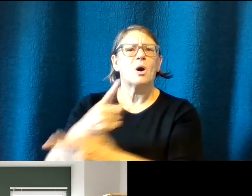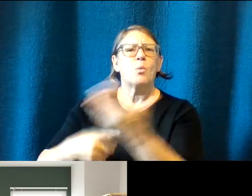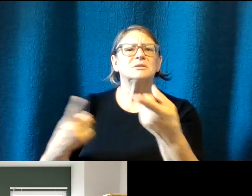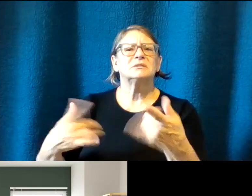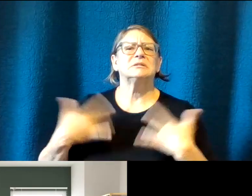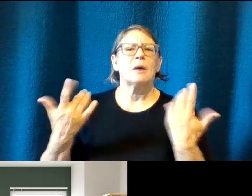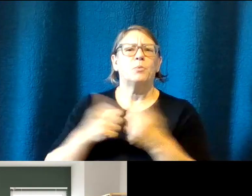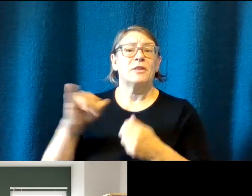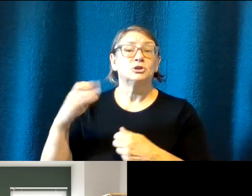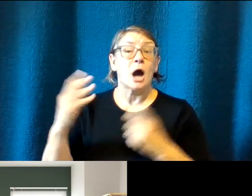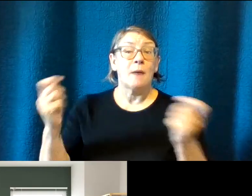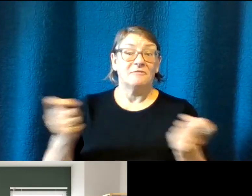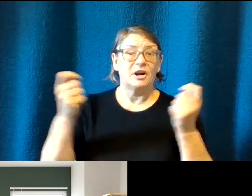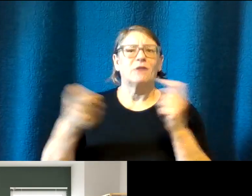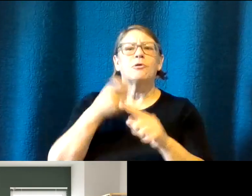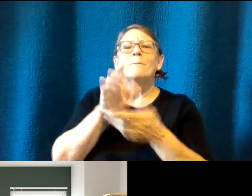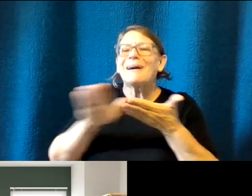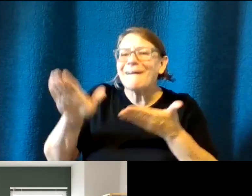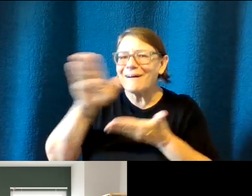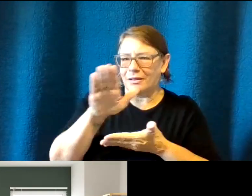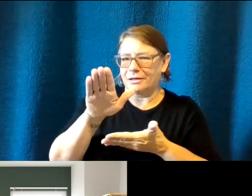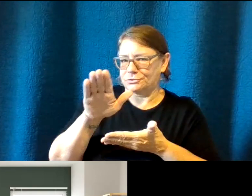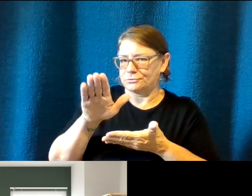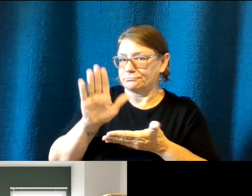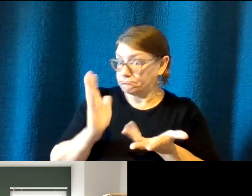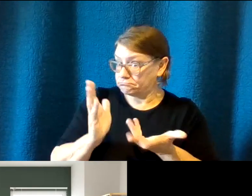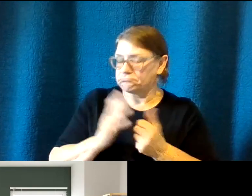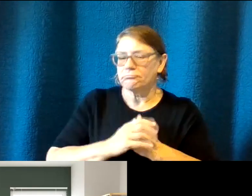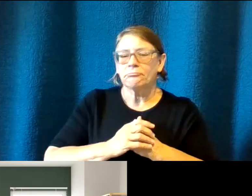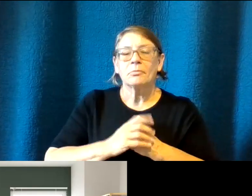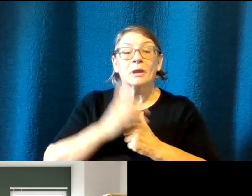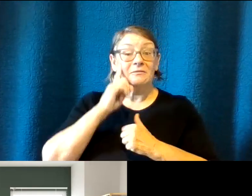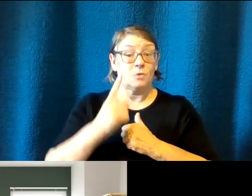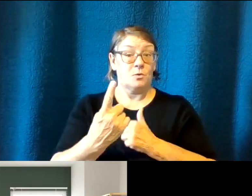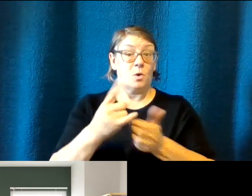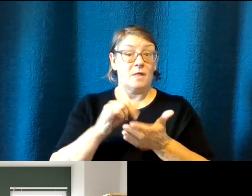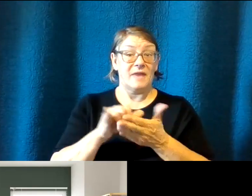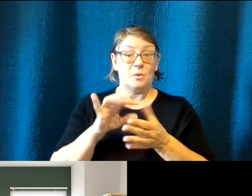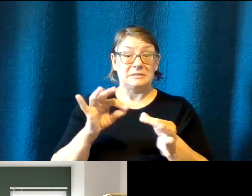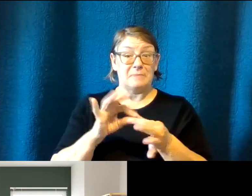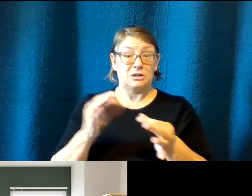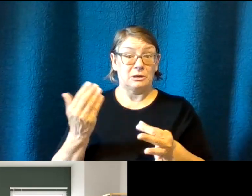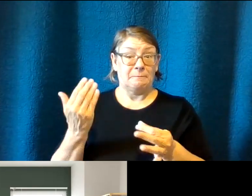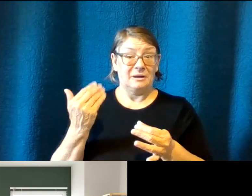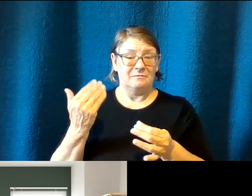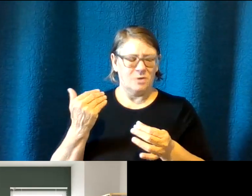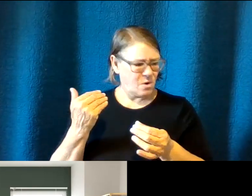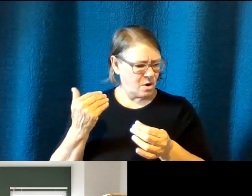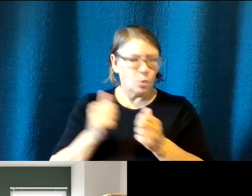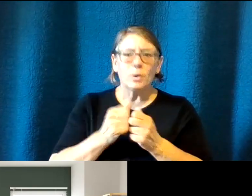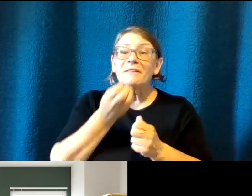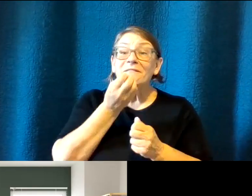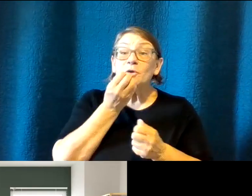that a college is hosting. And I would say probably for the one that was mentioned with the food